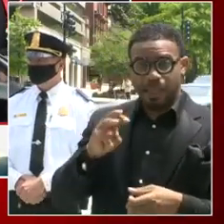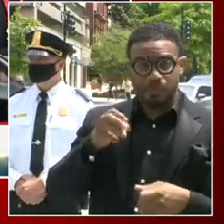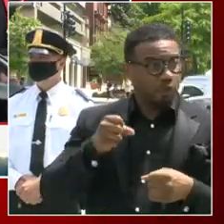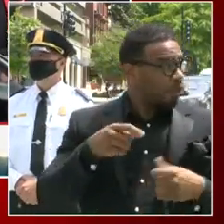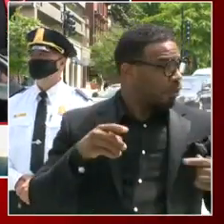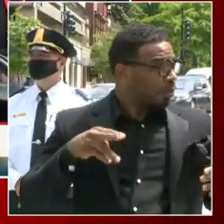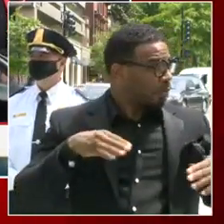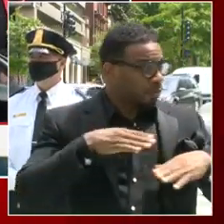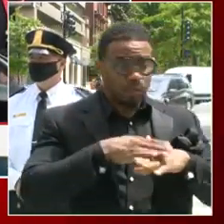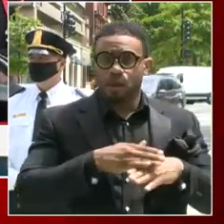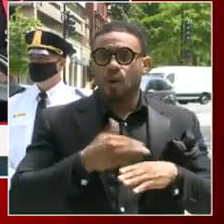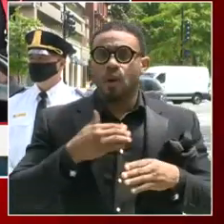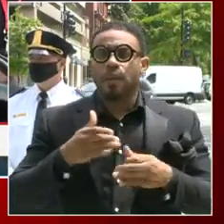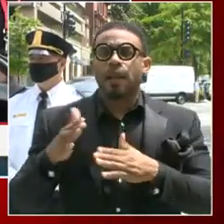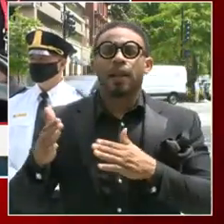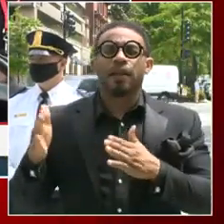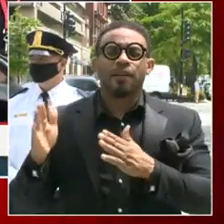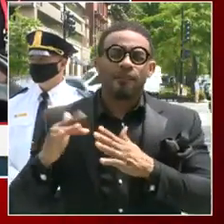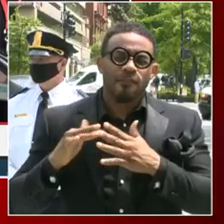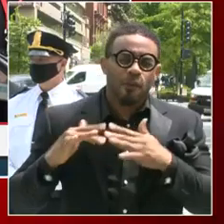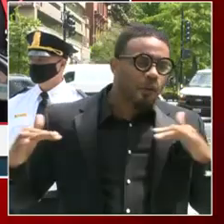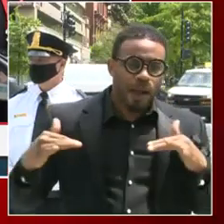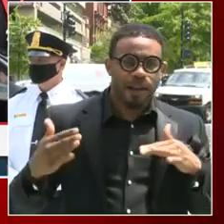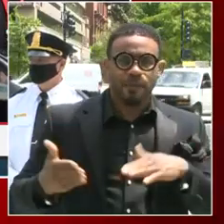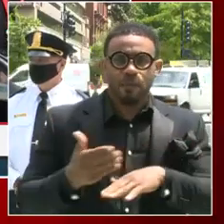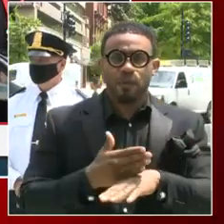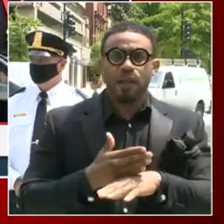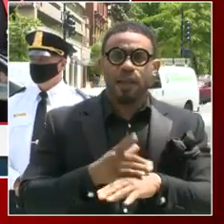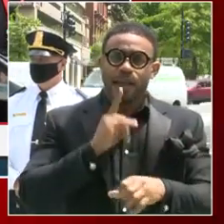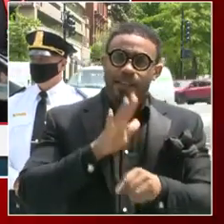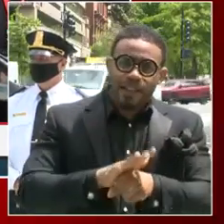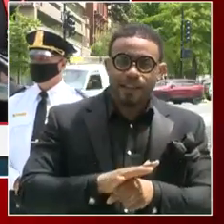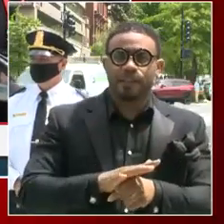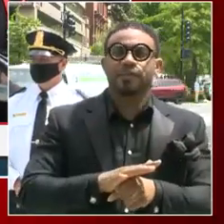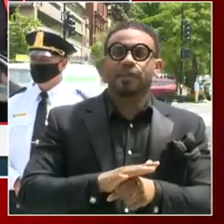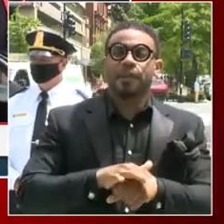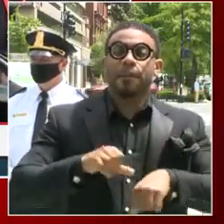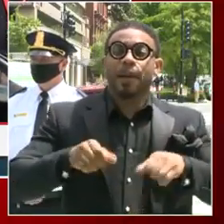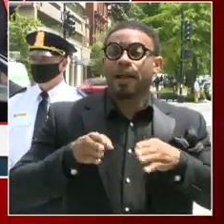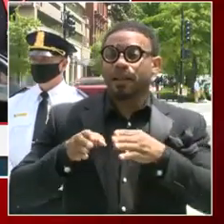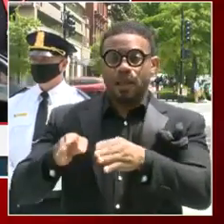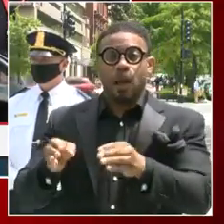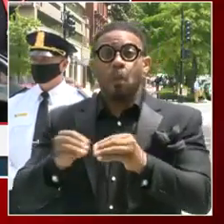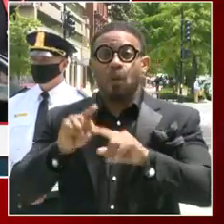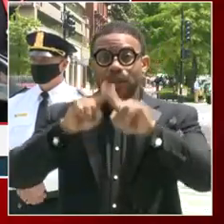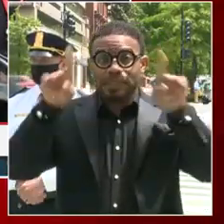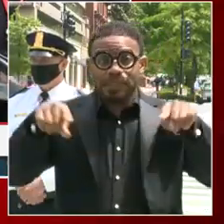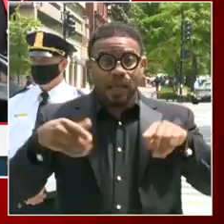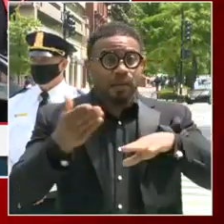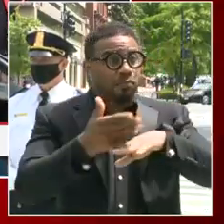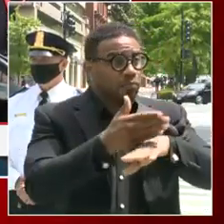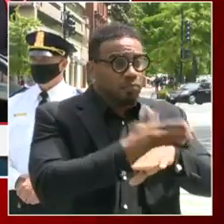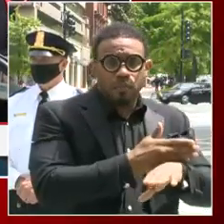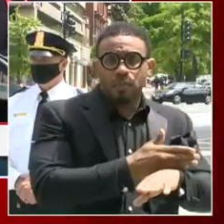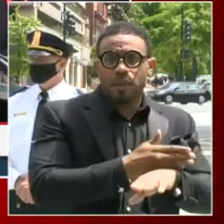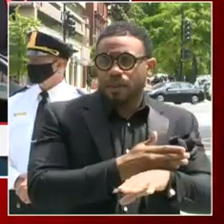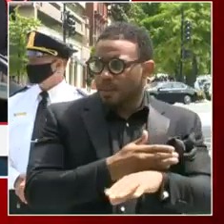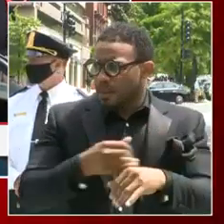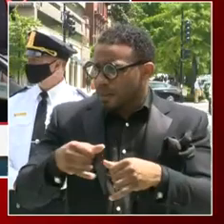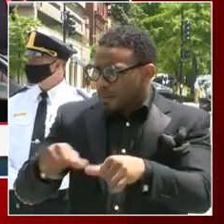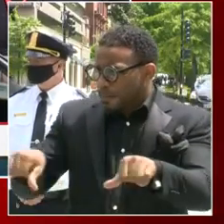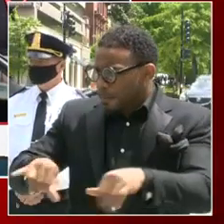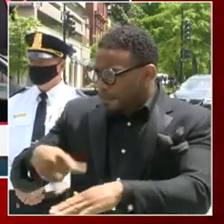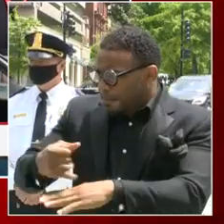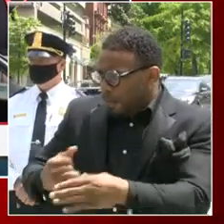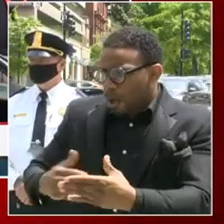Northwest, we're planning a variety of improvements, including a dedicated bike lane, more signage and improvements, pavement markings,